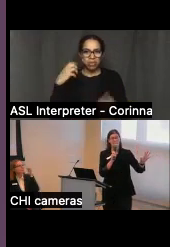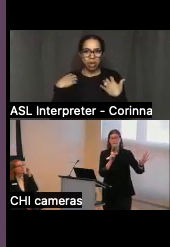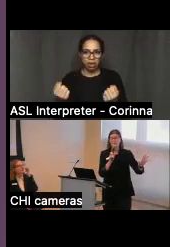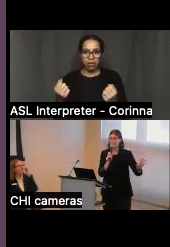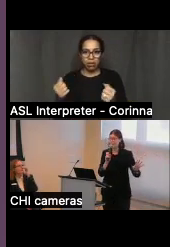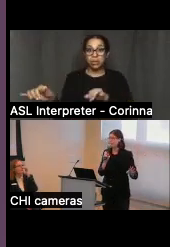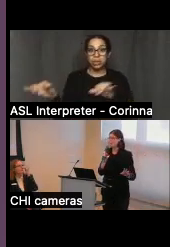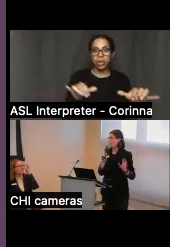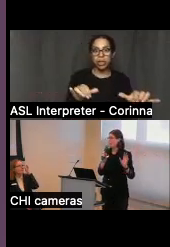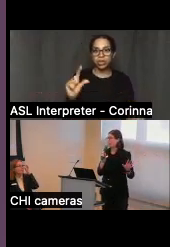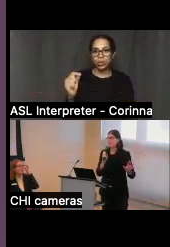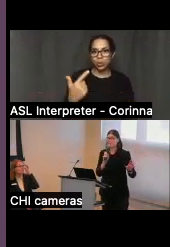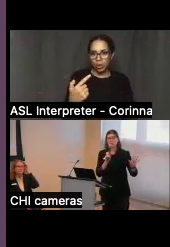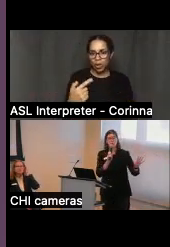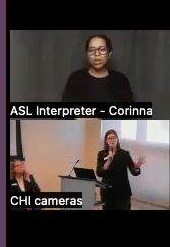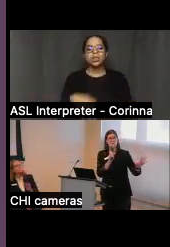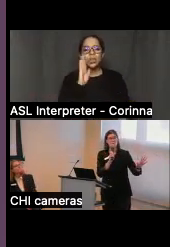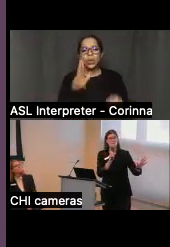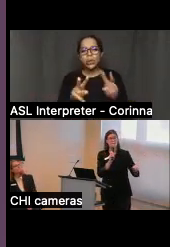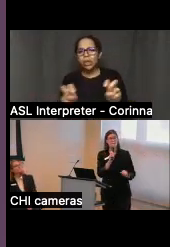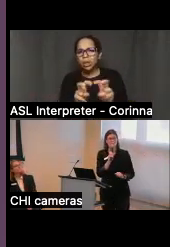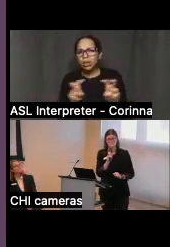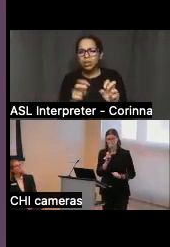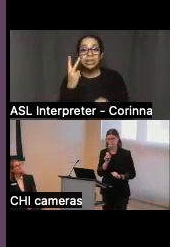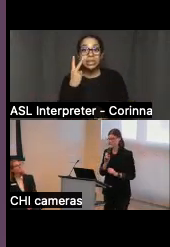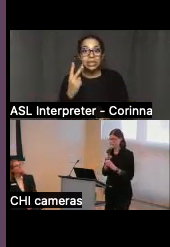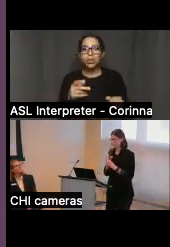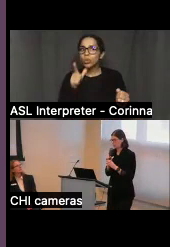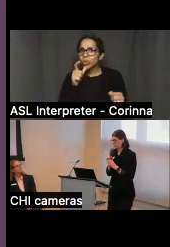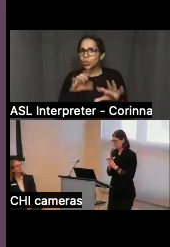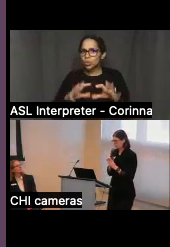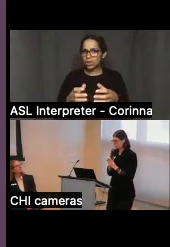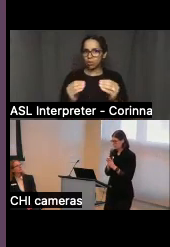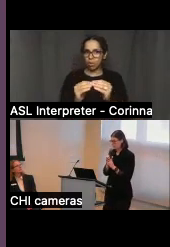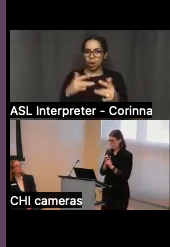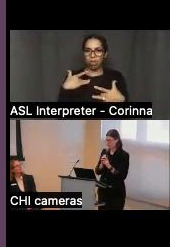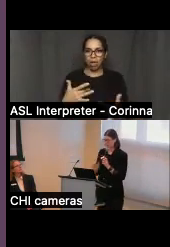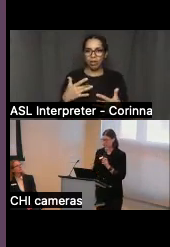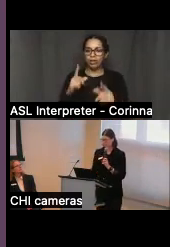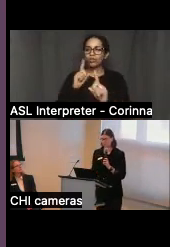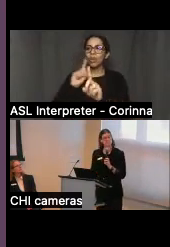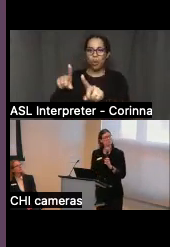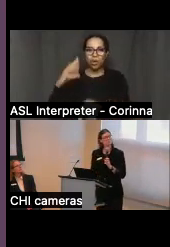poor mental health rate and really see who's more likely to report experiencing this issue.